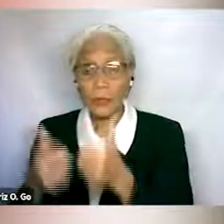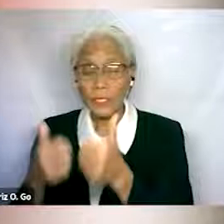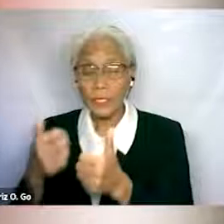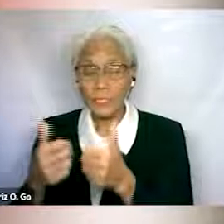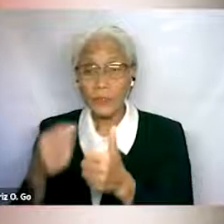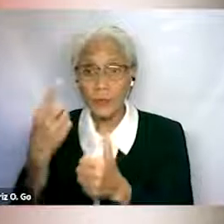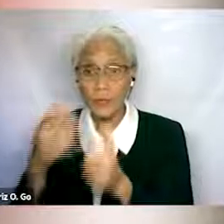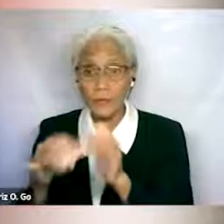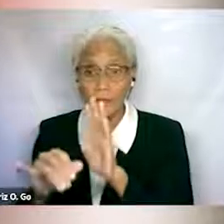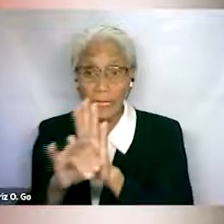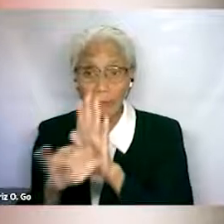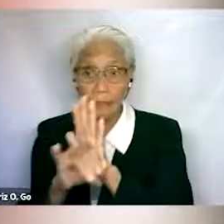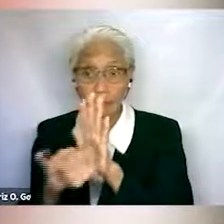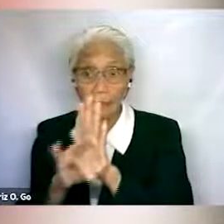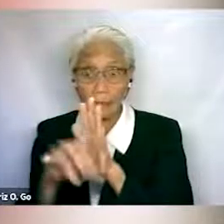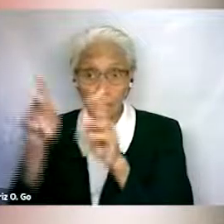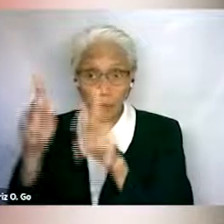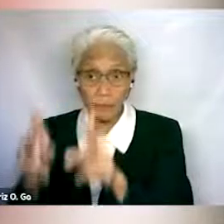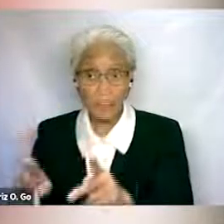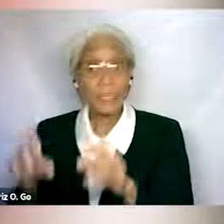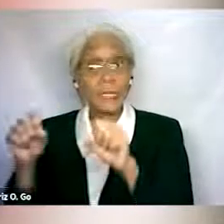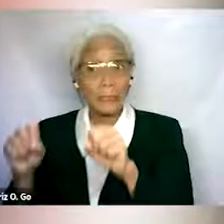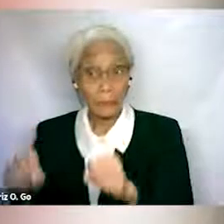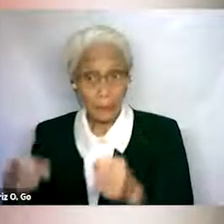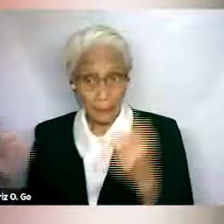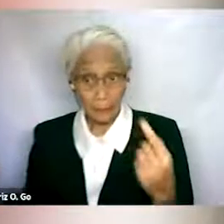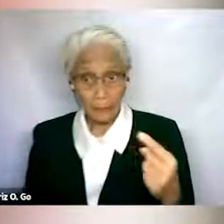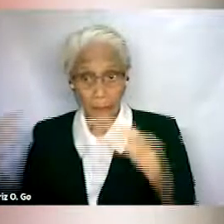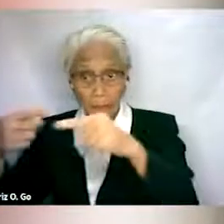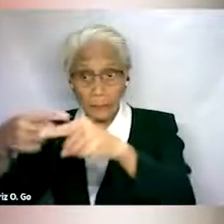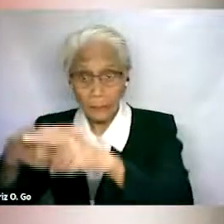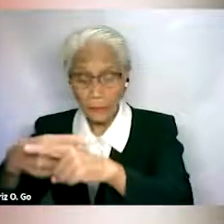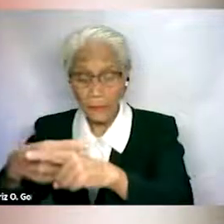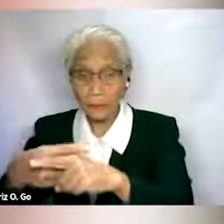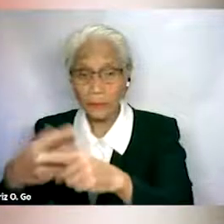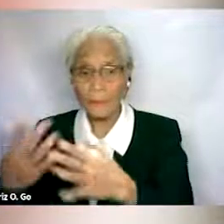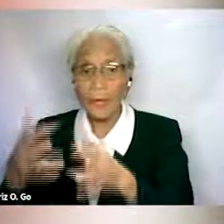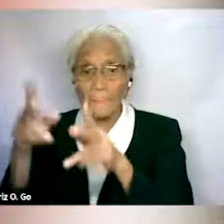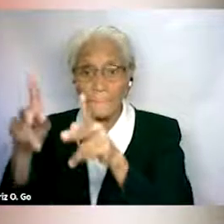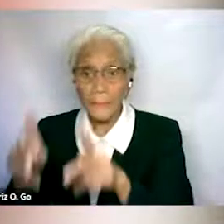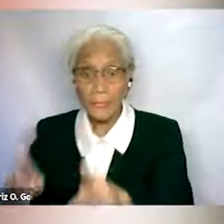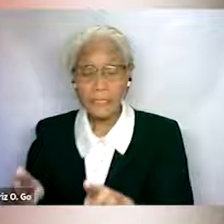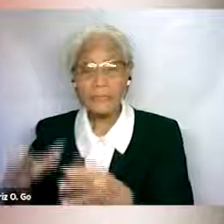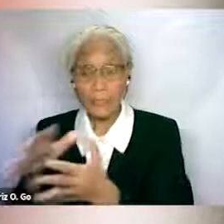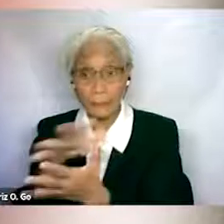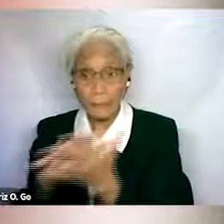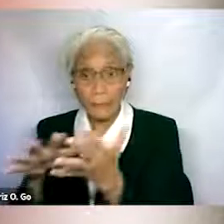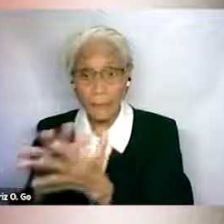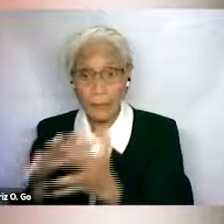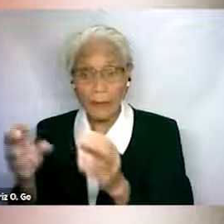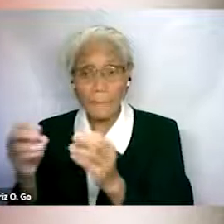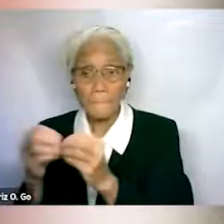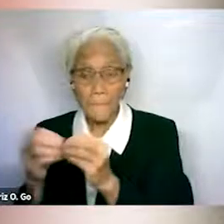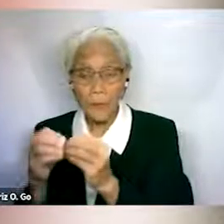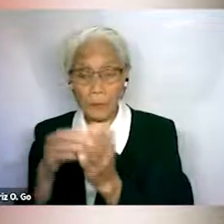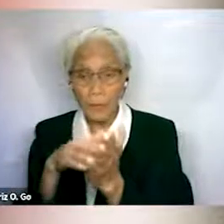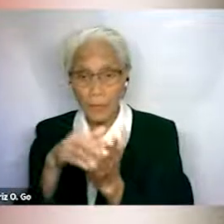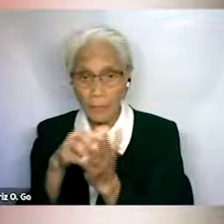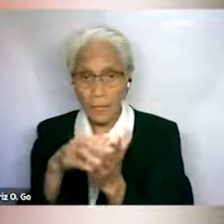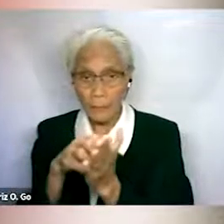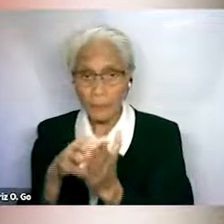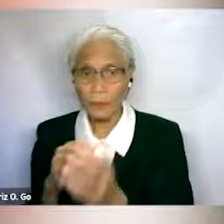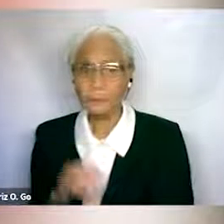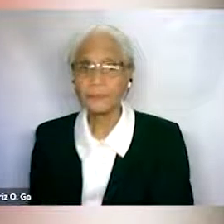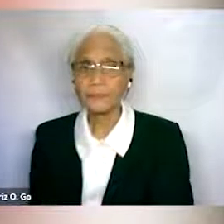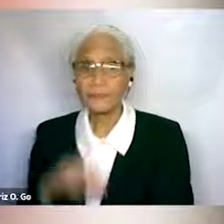marginalization, and oppression of women. So this is basically embedded in CEDAW, and that's its strength because